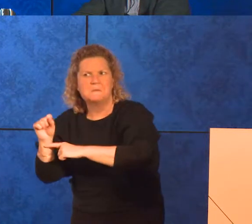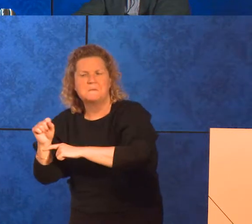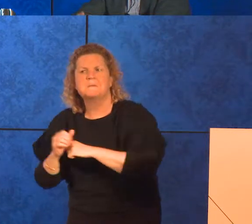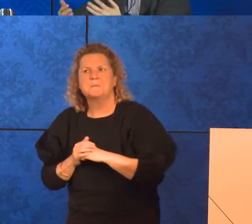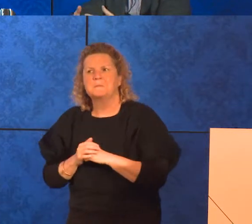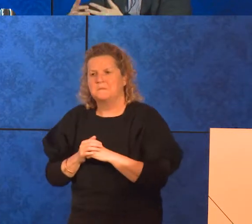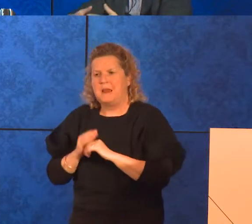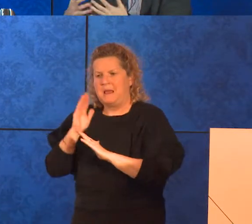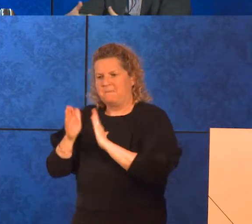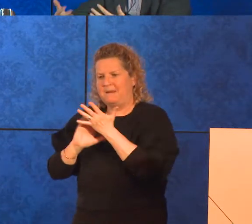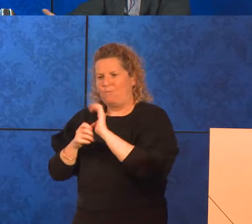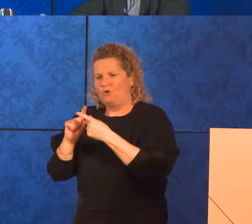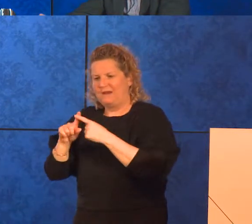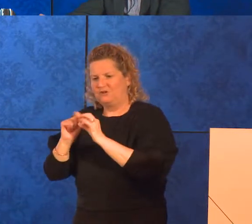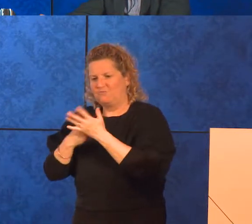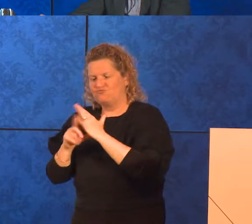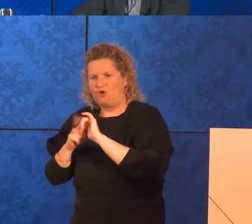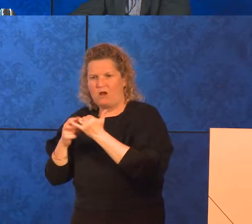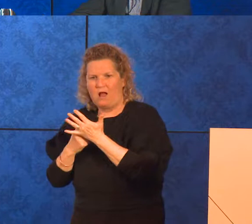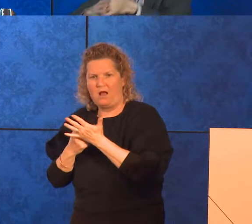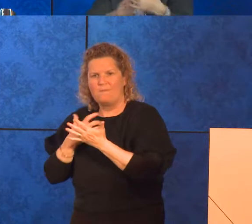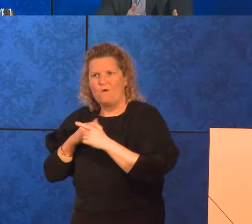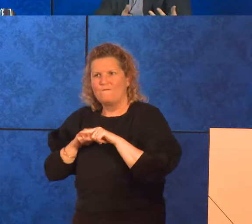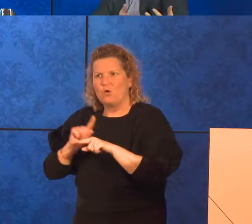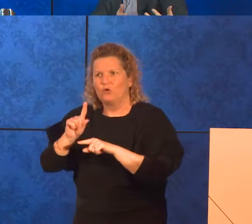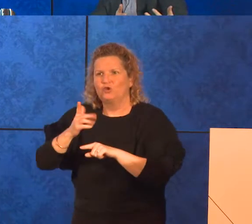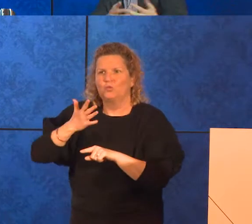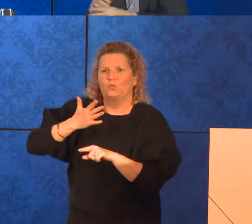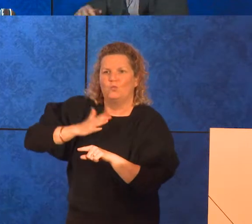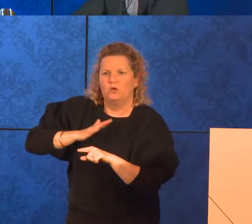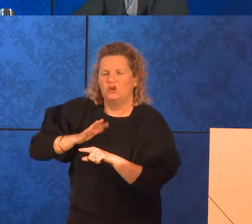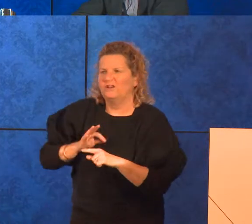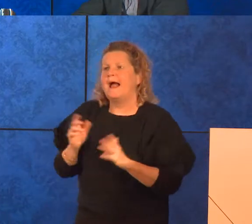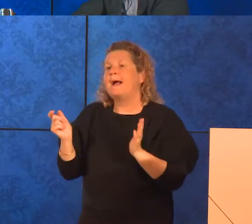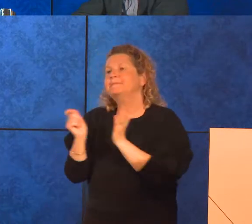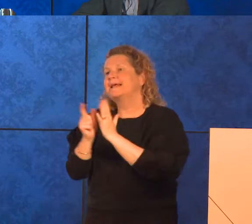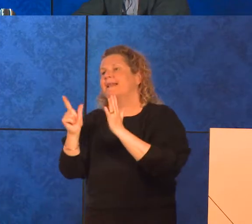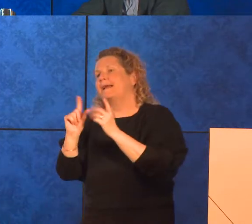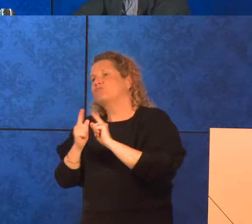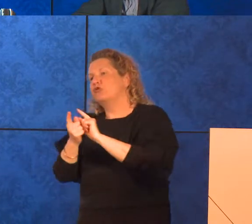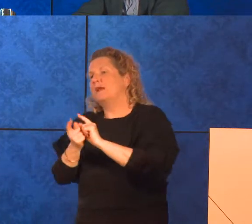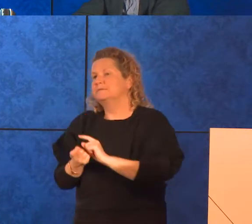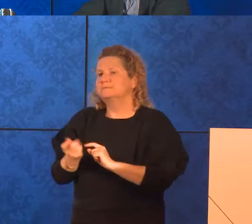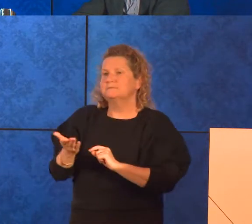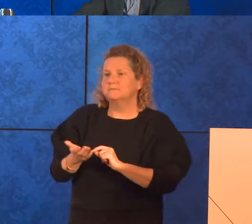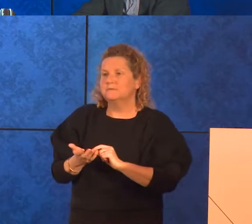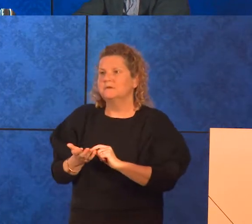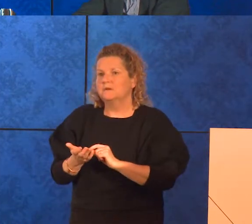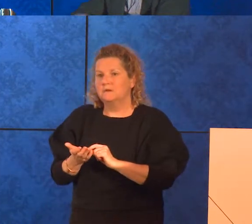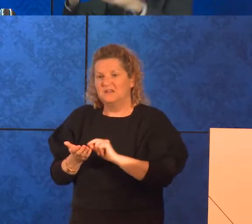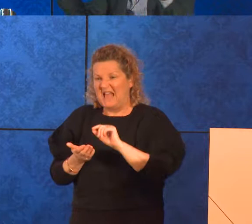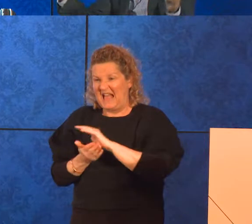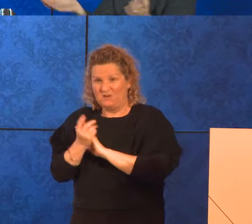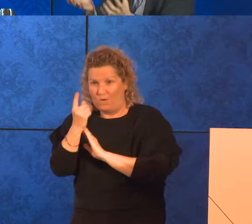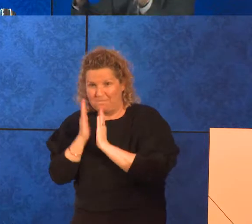that mortgage brokers were more likely to act in your interest rather than just be a salesperson. Unfortunately, within a month, as I